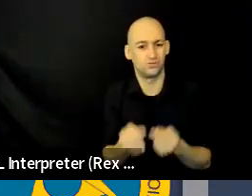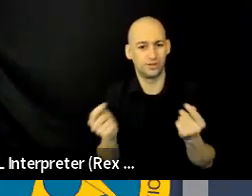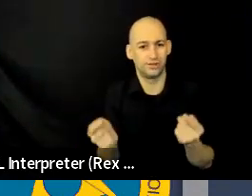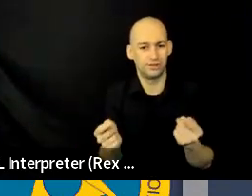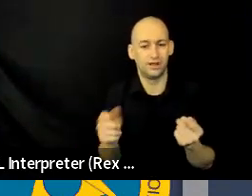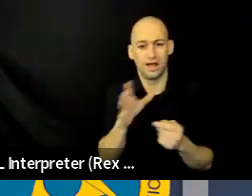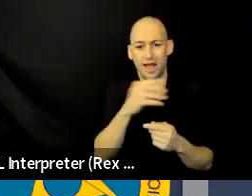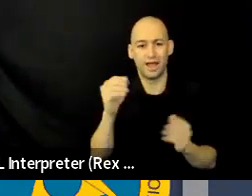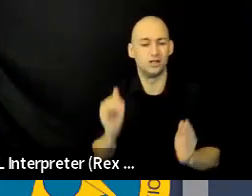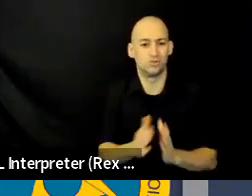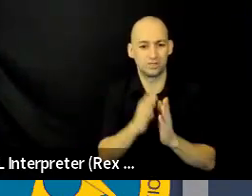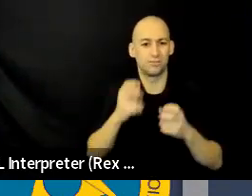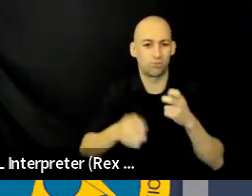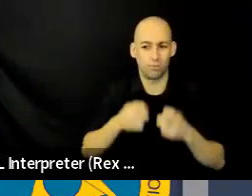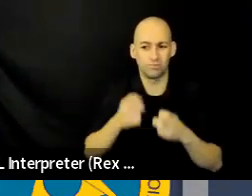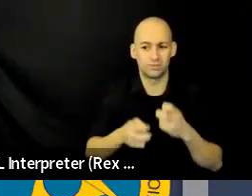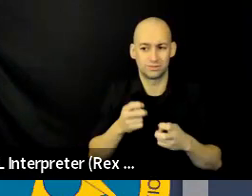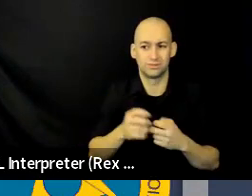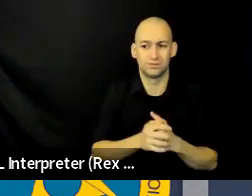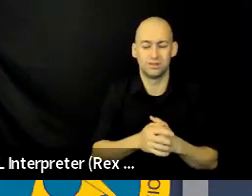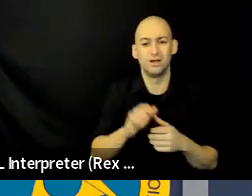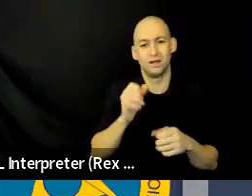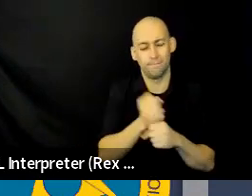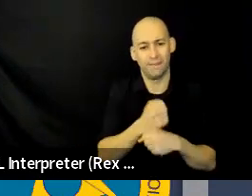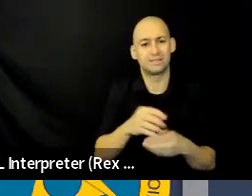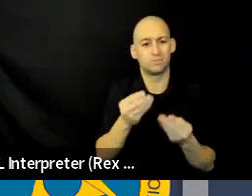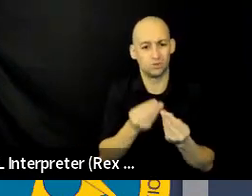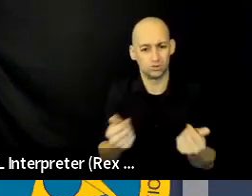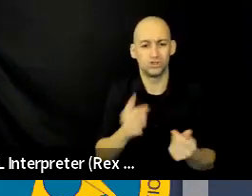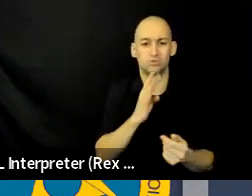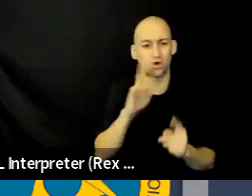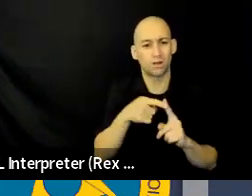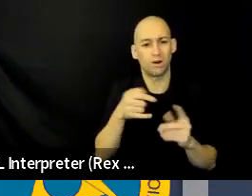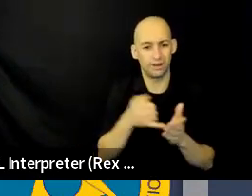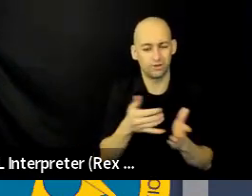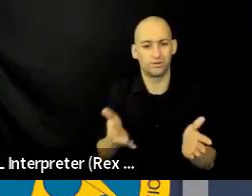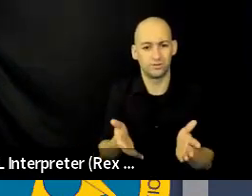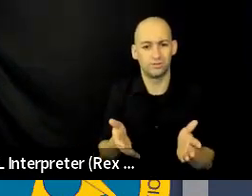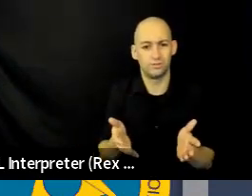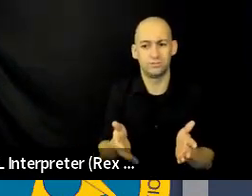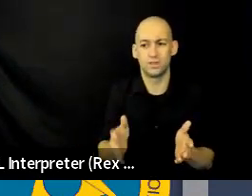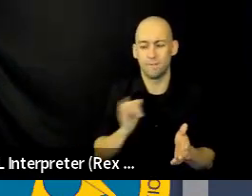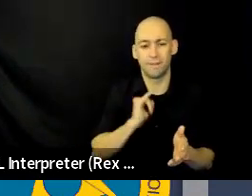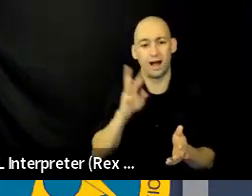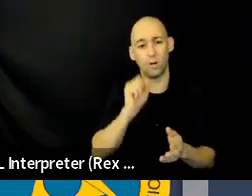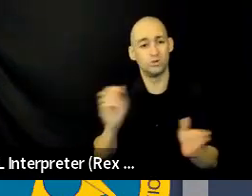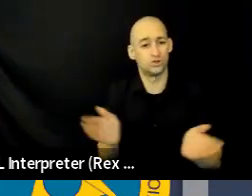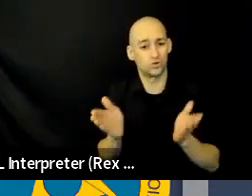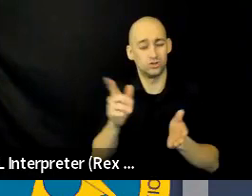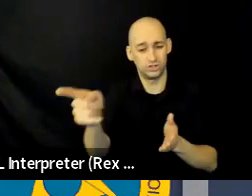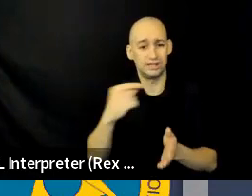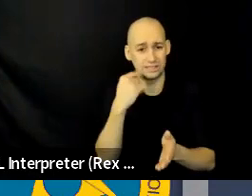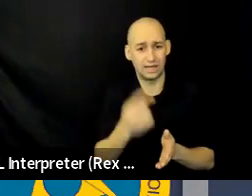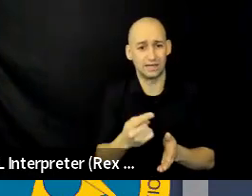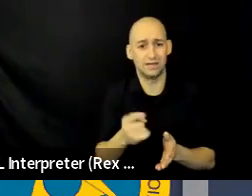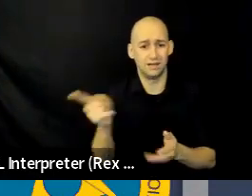addresses those problems. And I think there's some solutions that have been talked about here. But I was encouraged by him saying